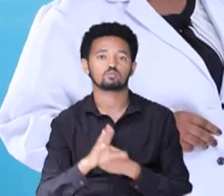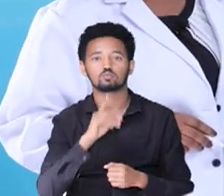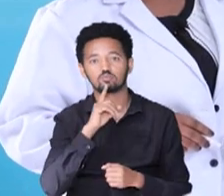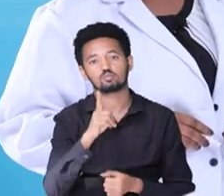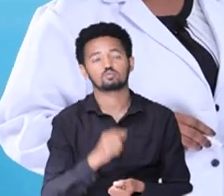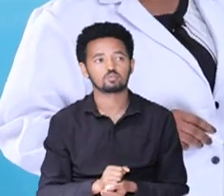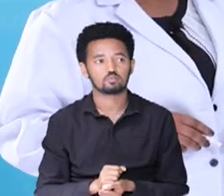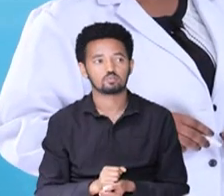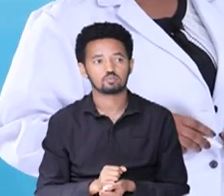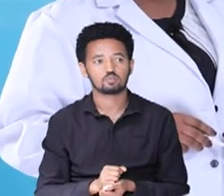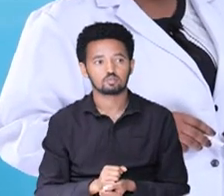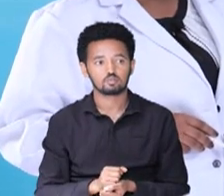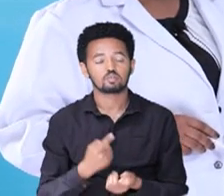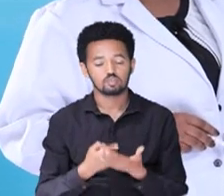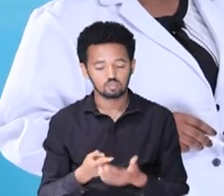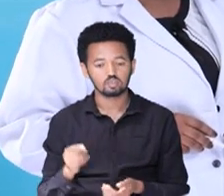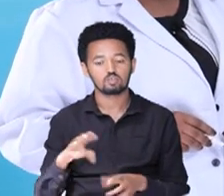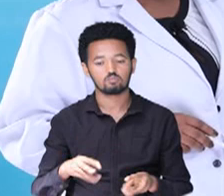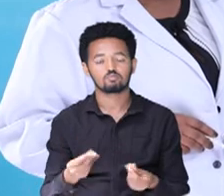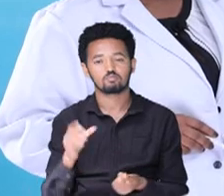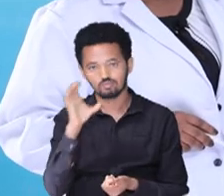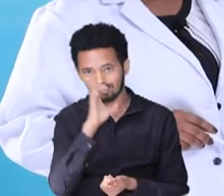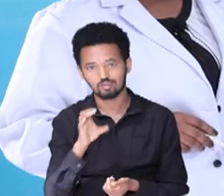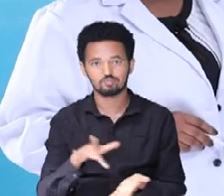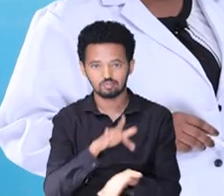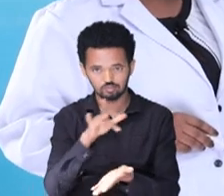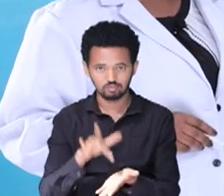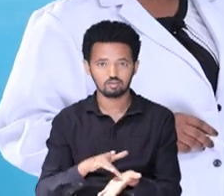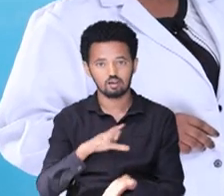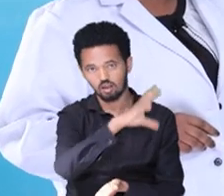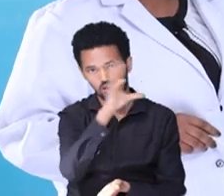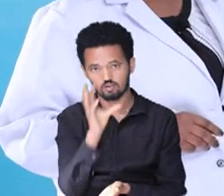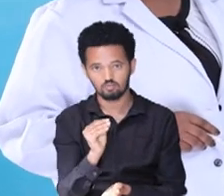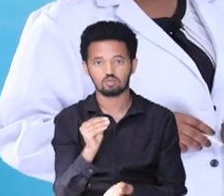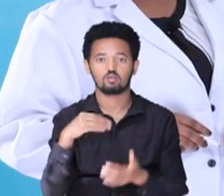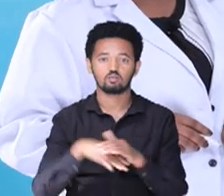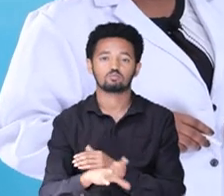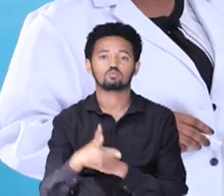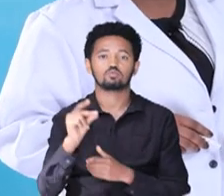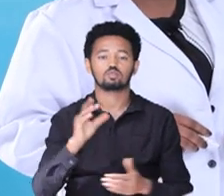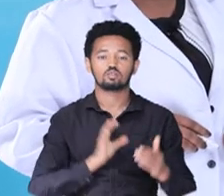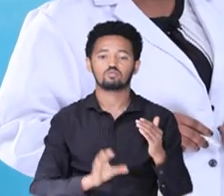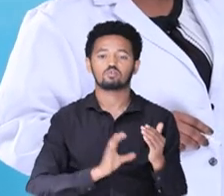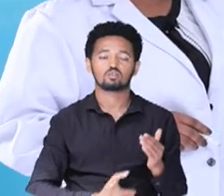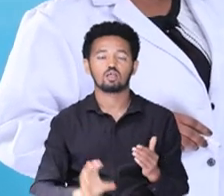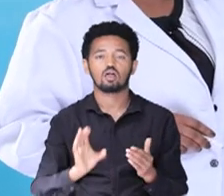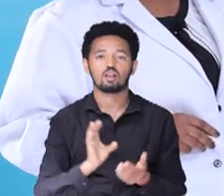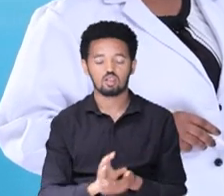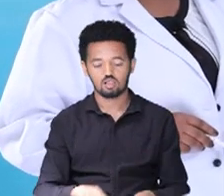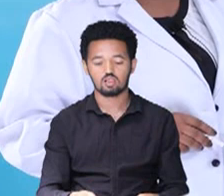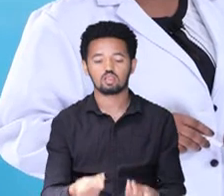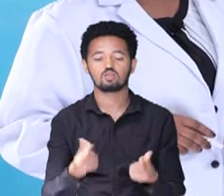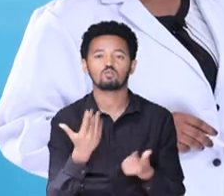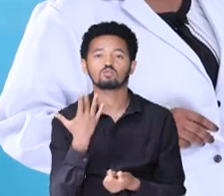this type of soil is found in the Central Africa. It is fertile soil. It has